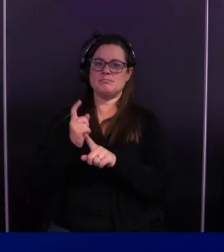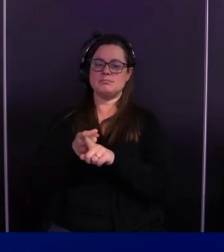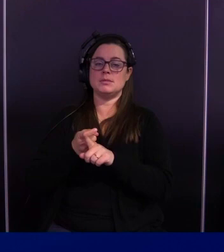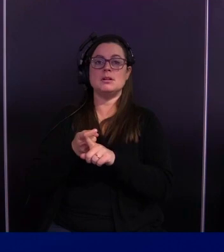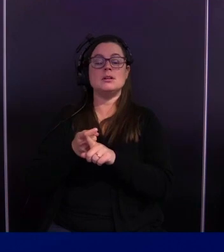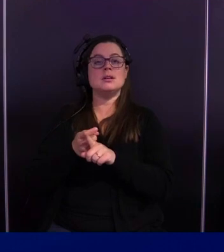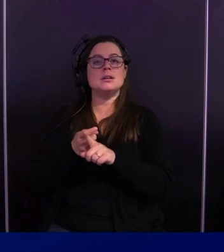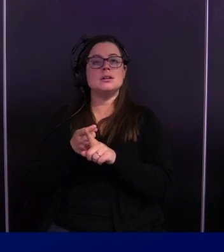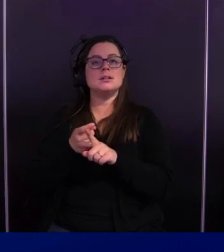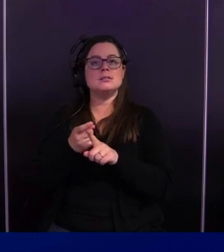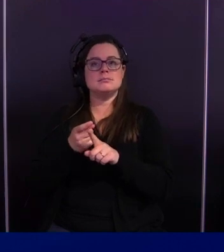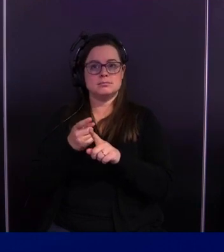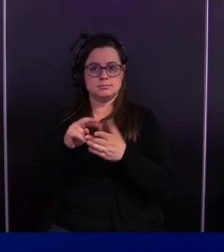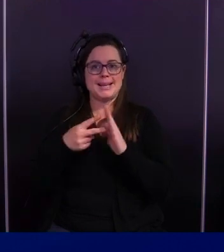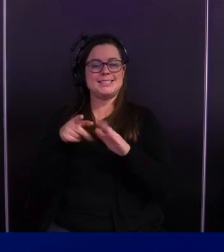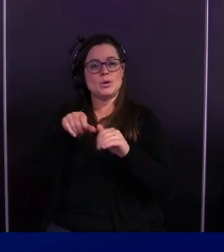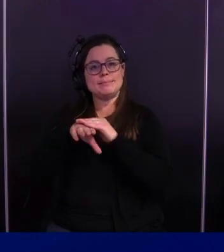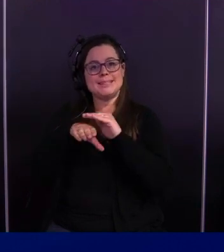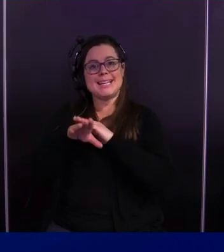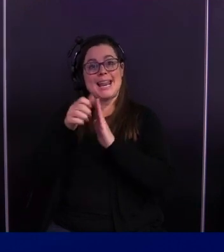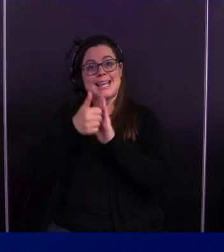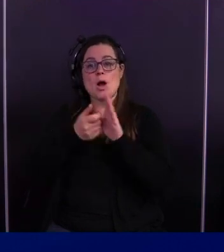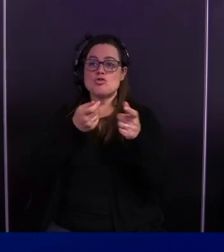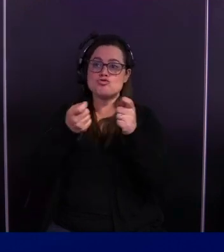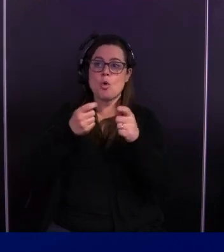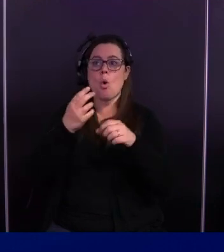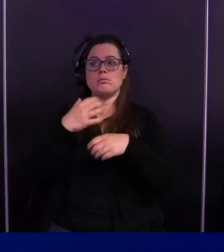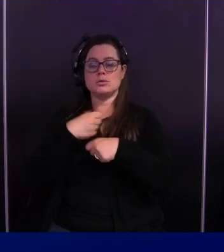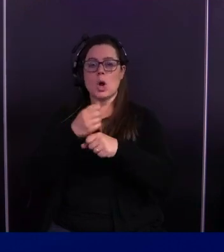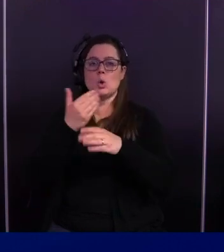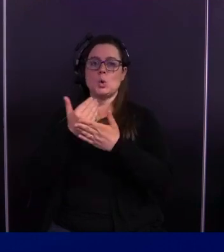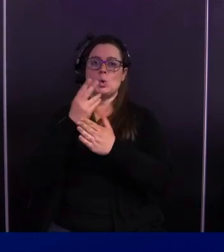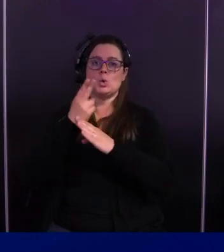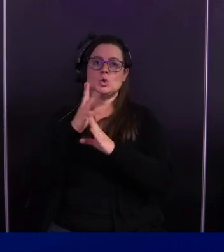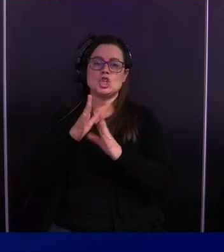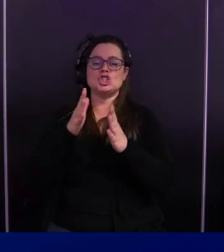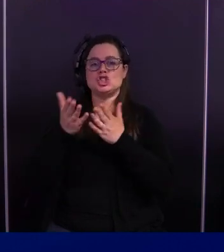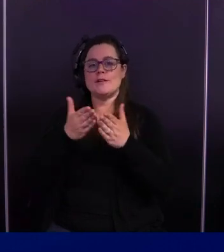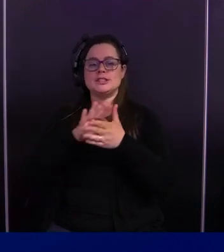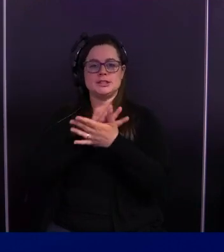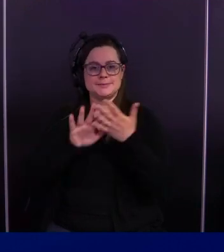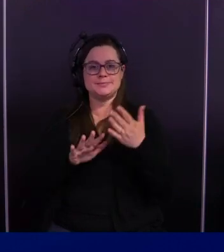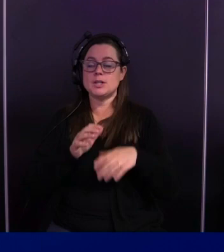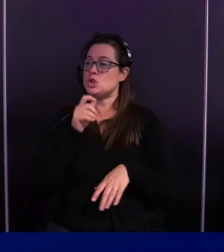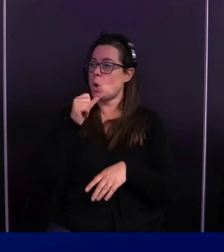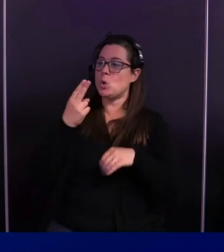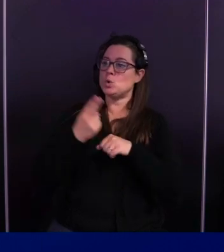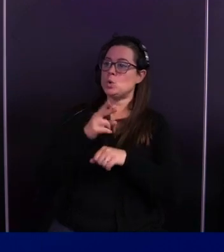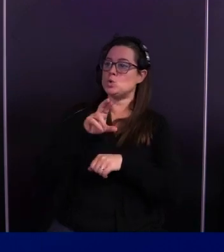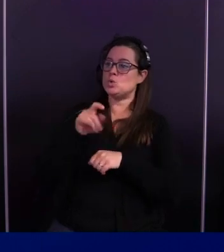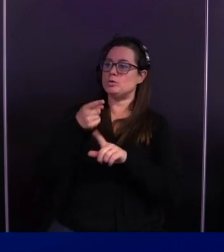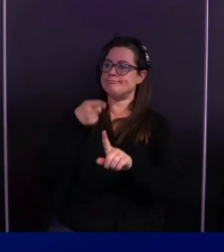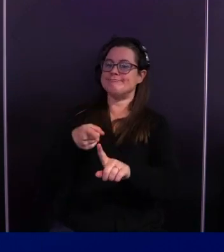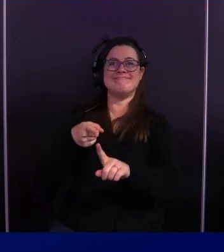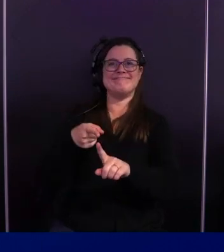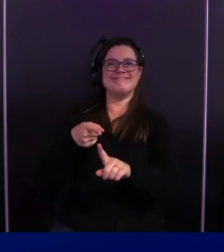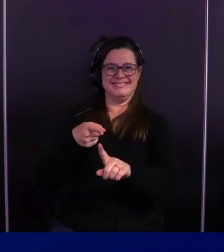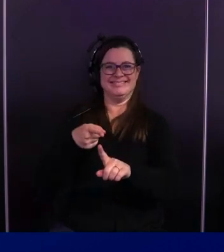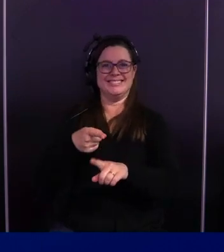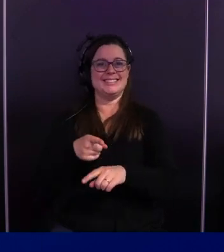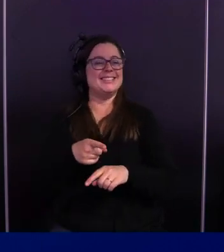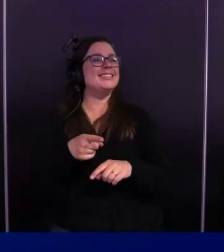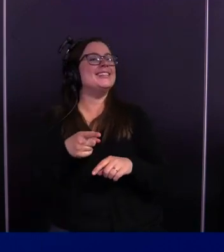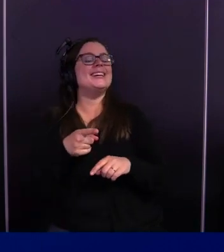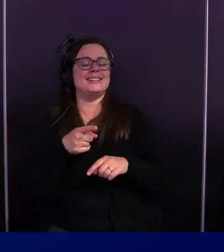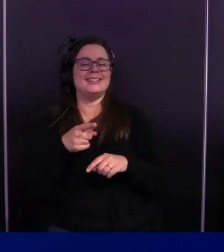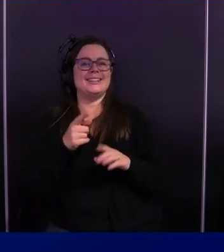can get into the account, you can control it, you can create new users, start services. Don't use root. Yep. Don't use root. Get out of jail